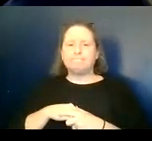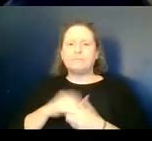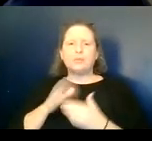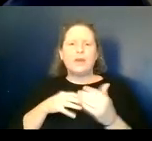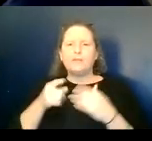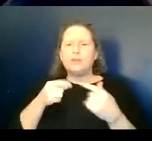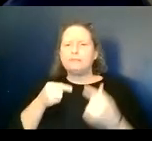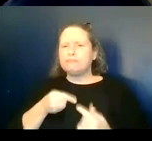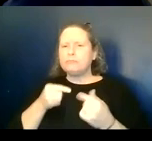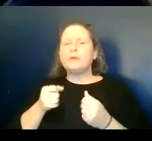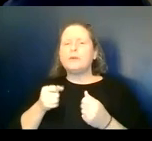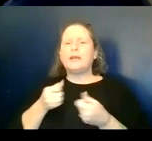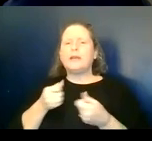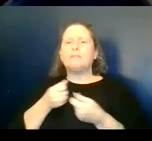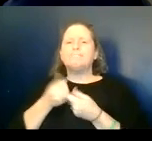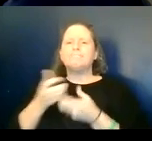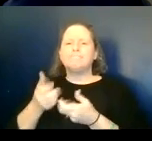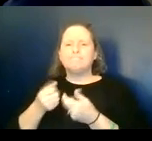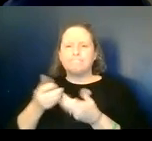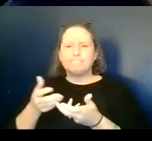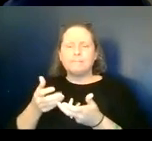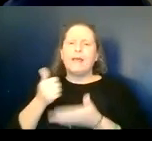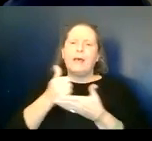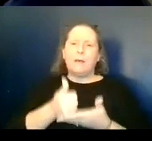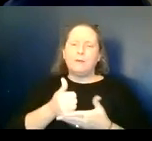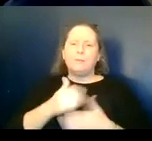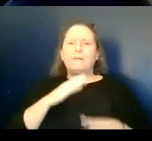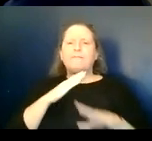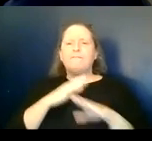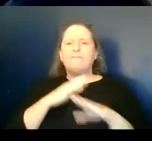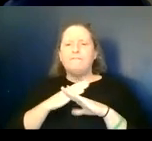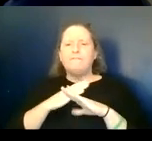essentially help you prevent committing suicide.